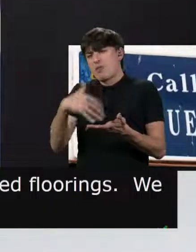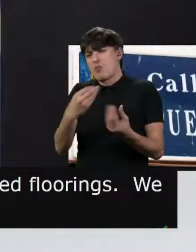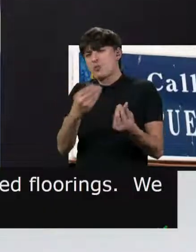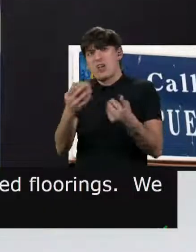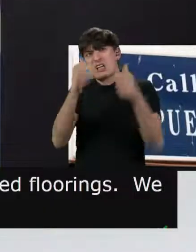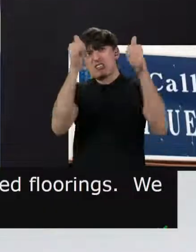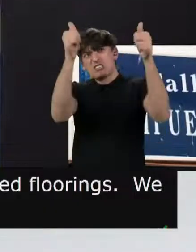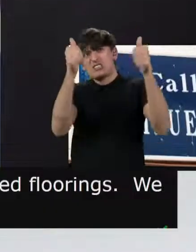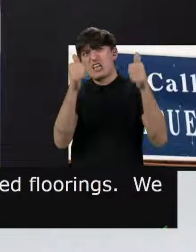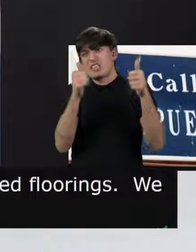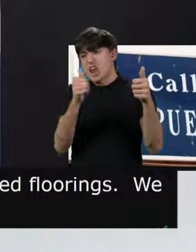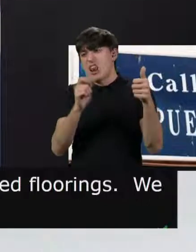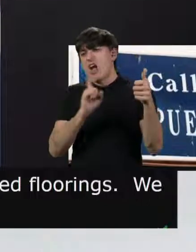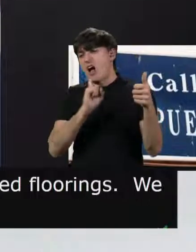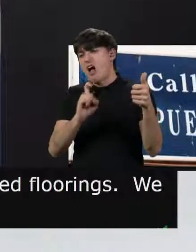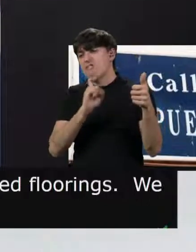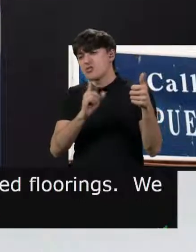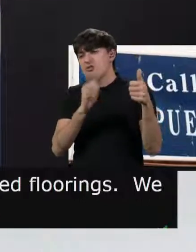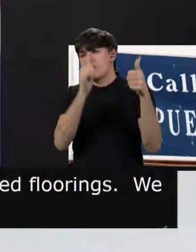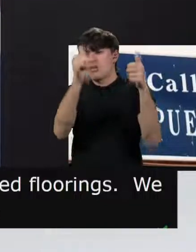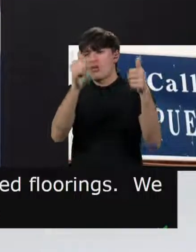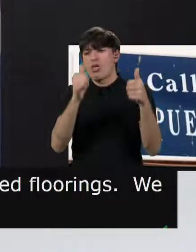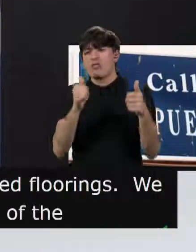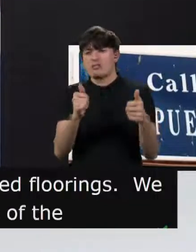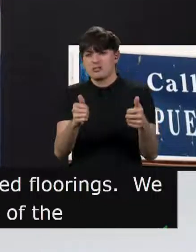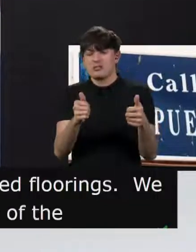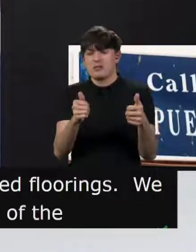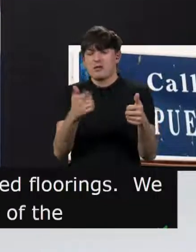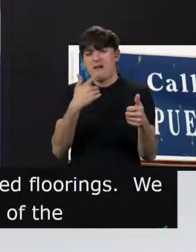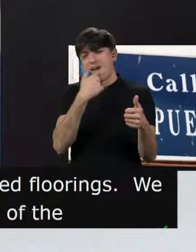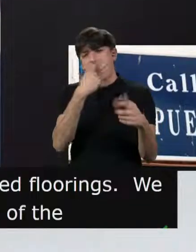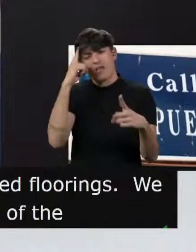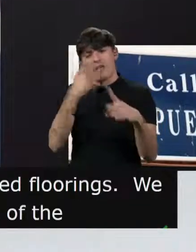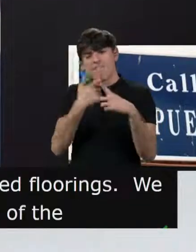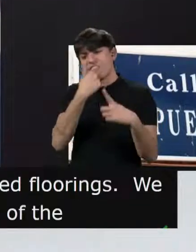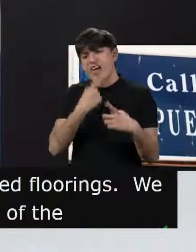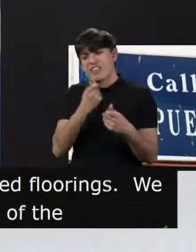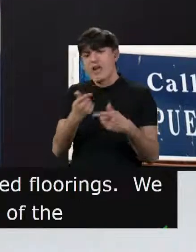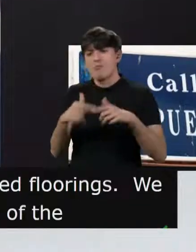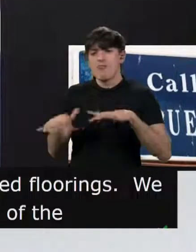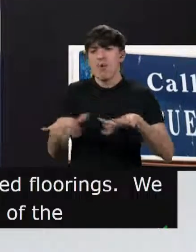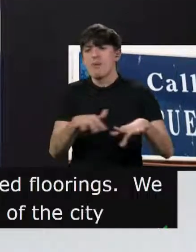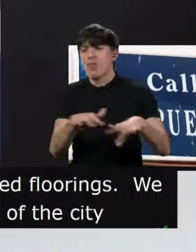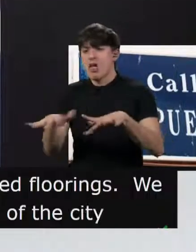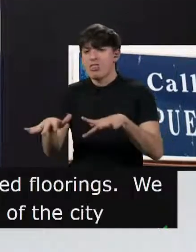the name of this city in Granada is called Get Out If You Can.